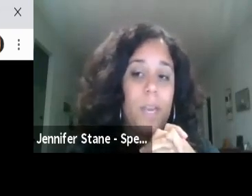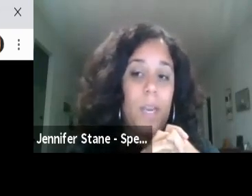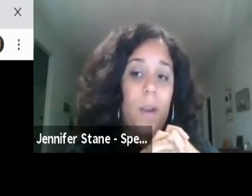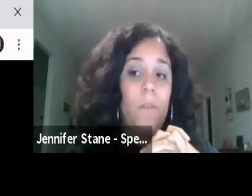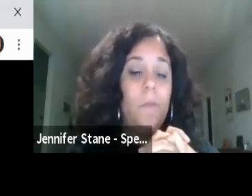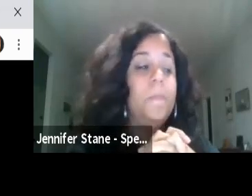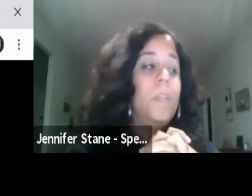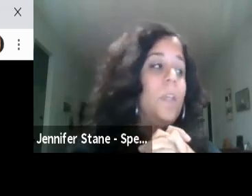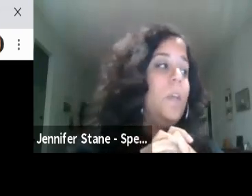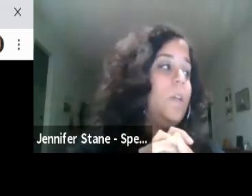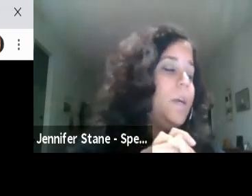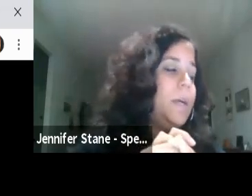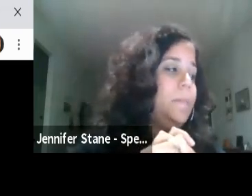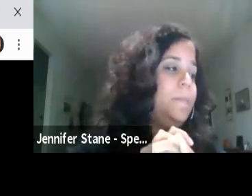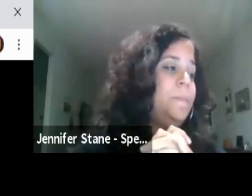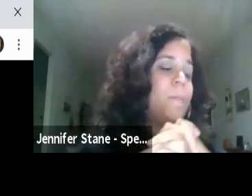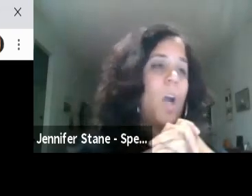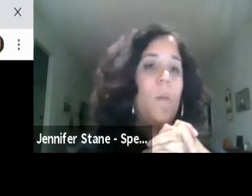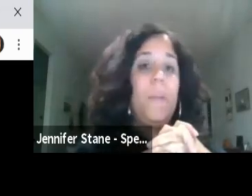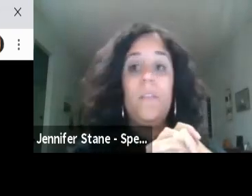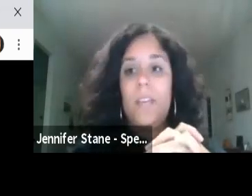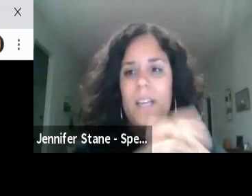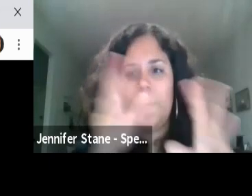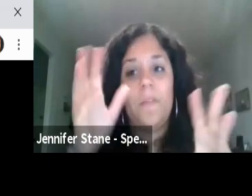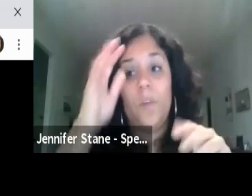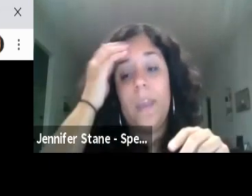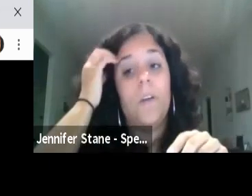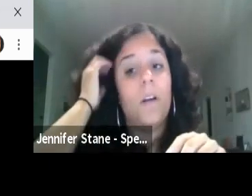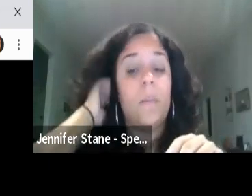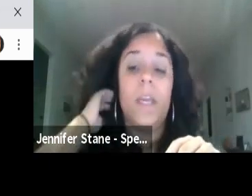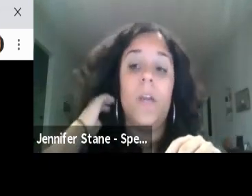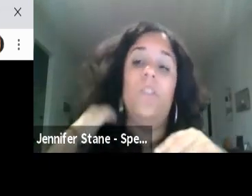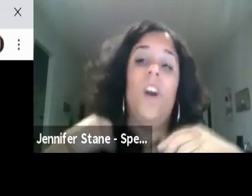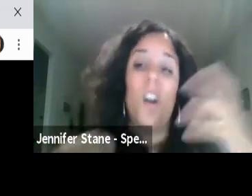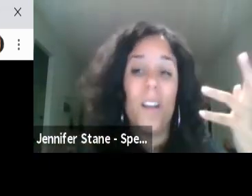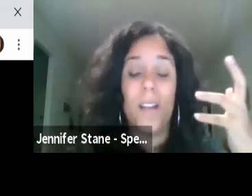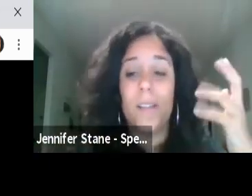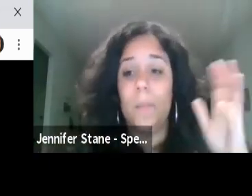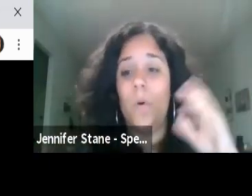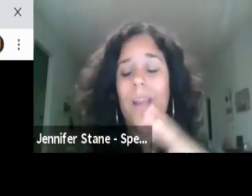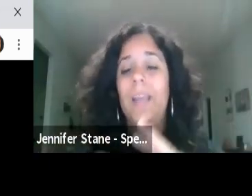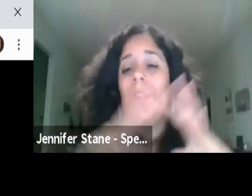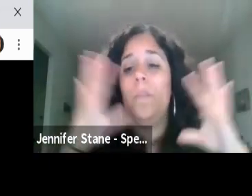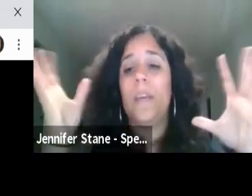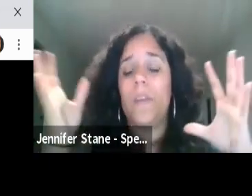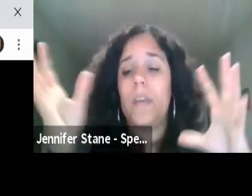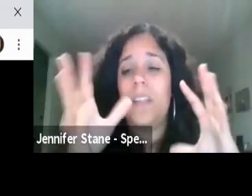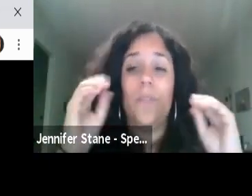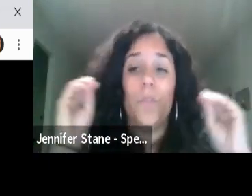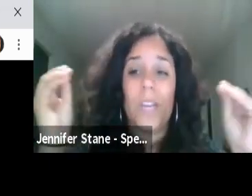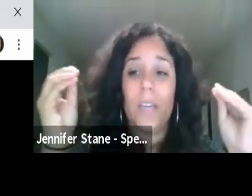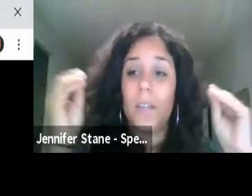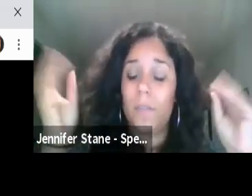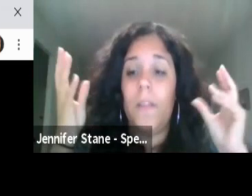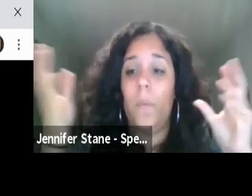someone that's taking care of you. Our big event, some of you may have already been or you've heard of it at some point. The big event,